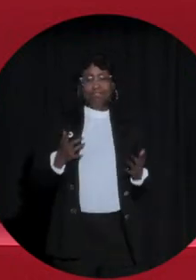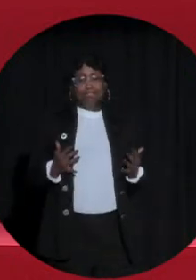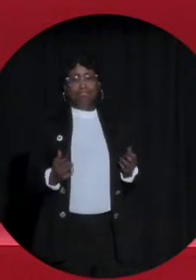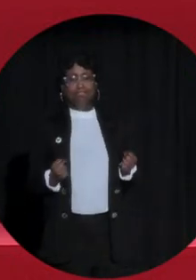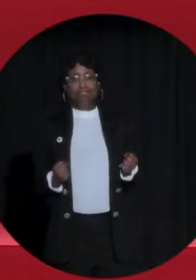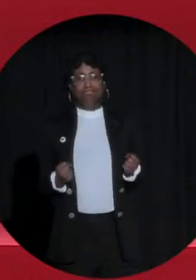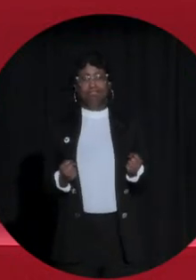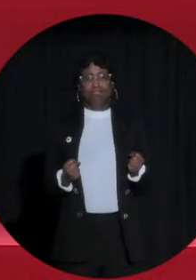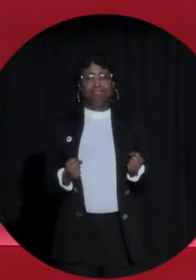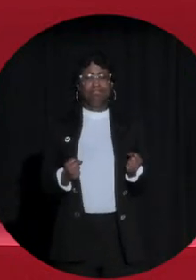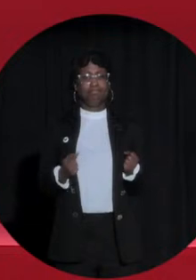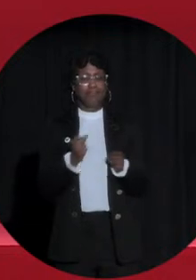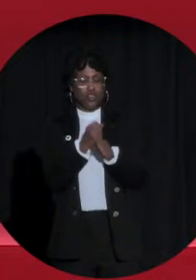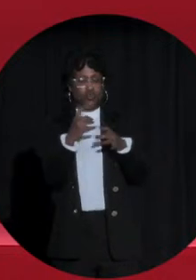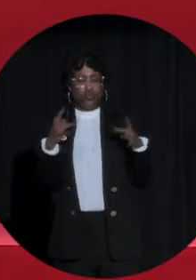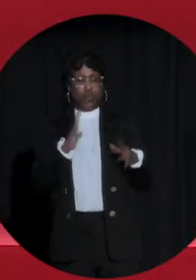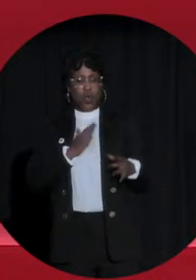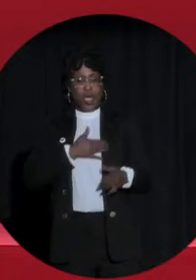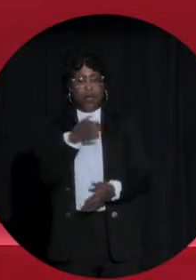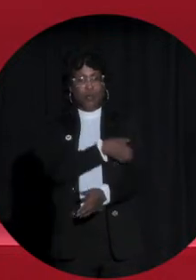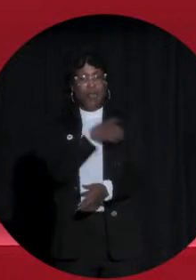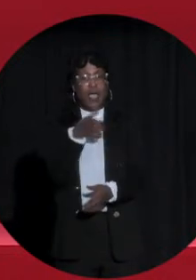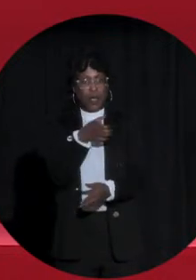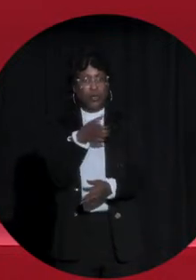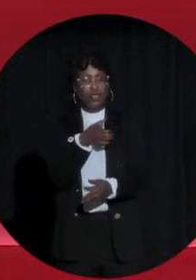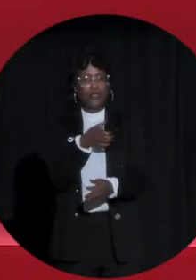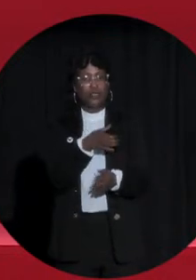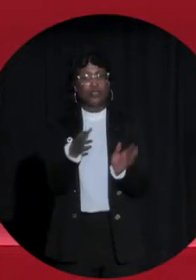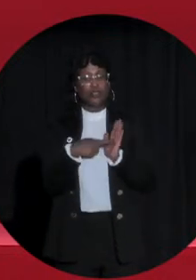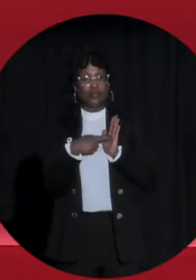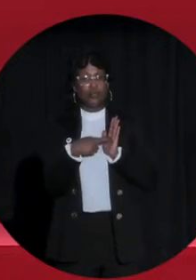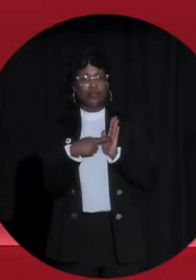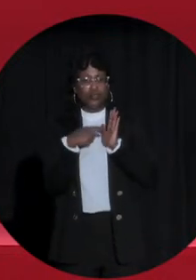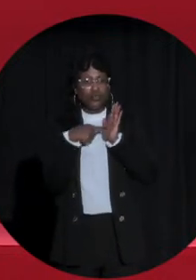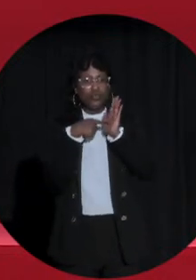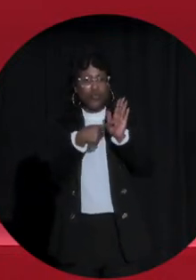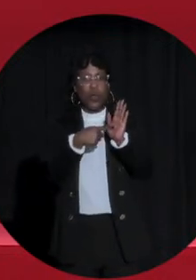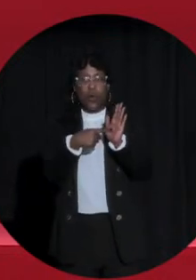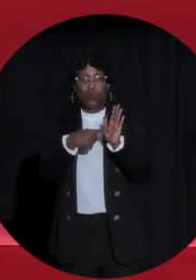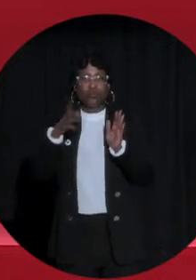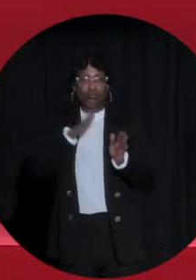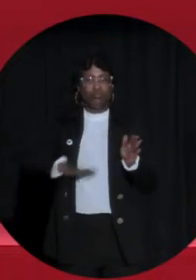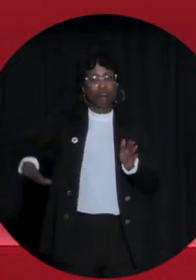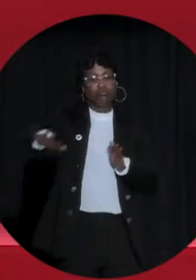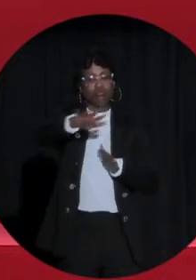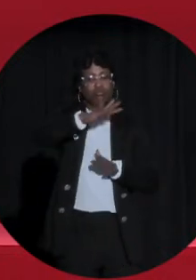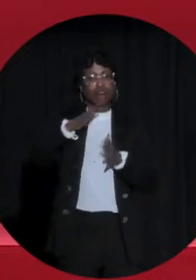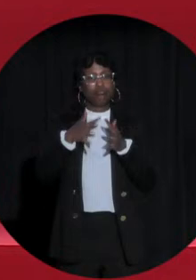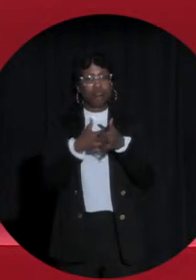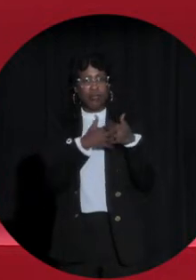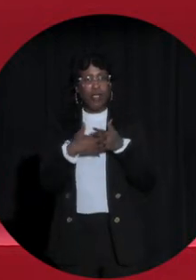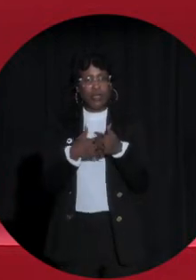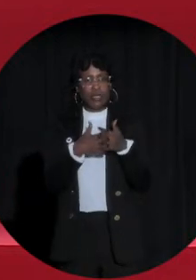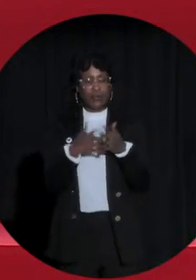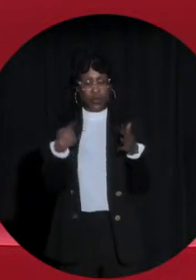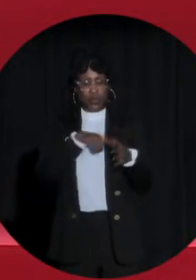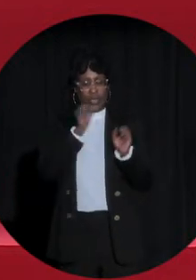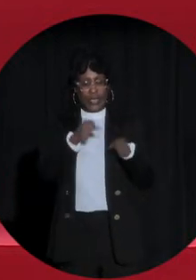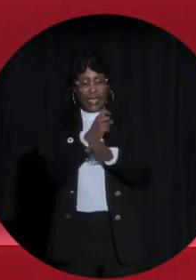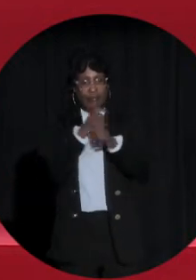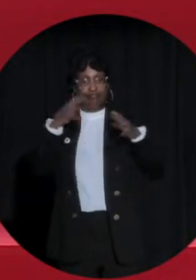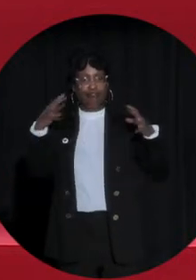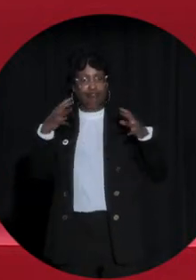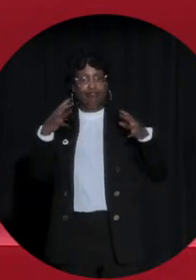our reputation and influence in our region and our state in a generational way. What we must remember is